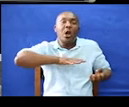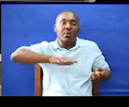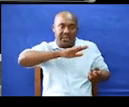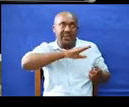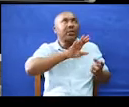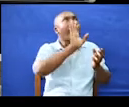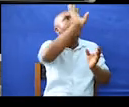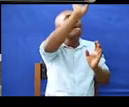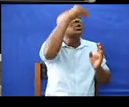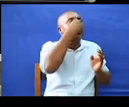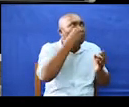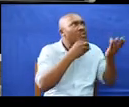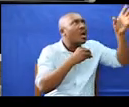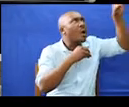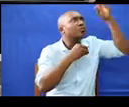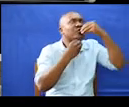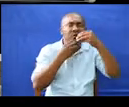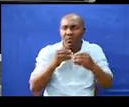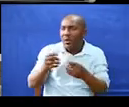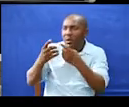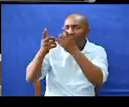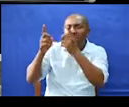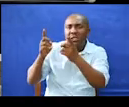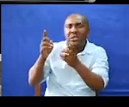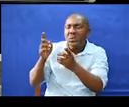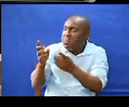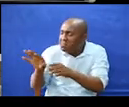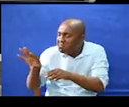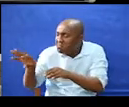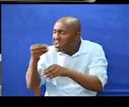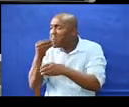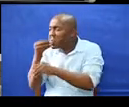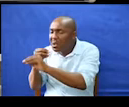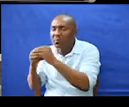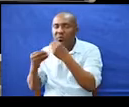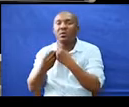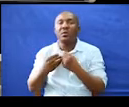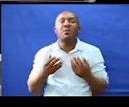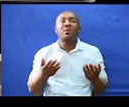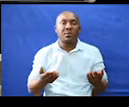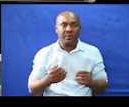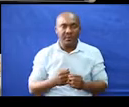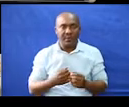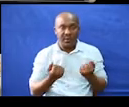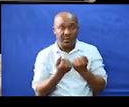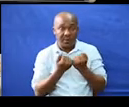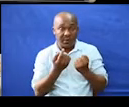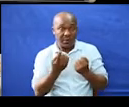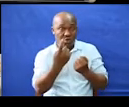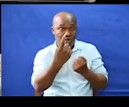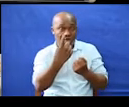environment. Let me draw for you the types of necks of those giraffe. This